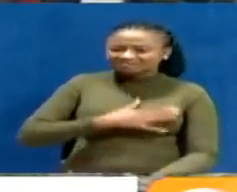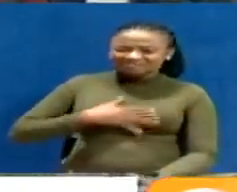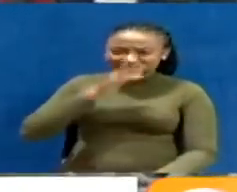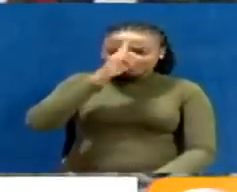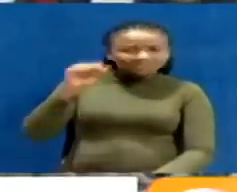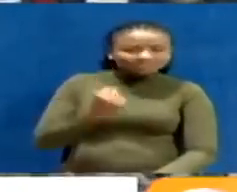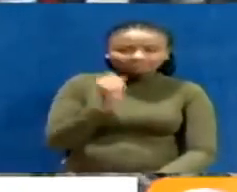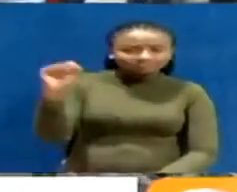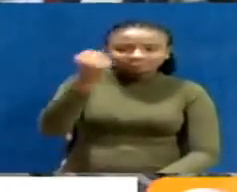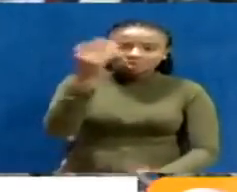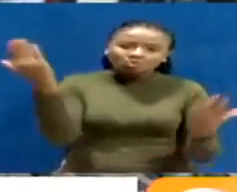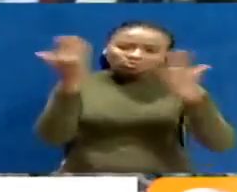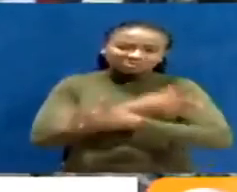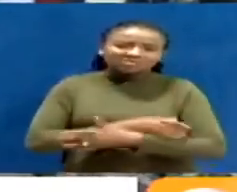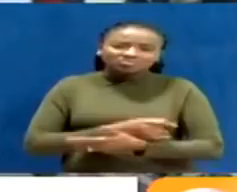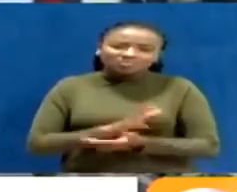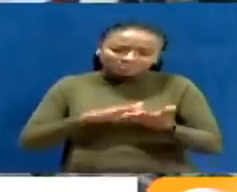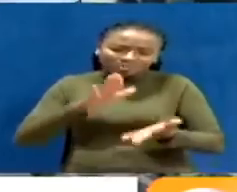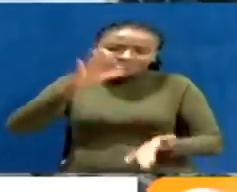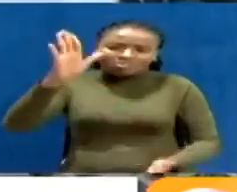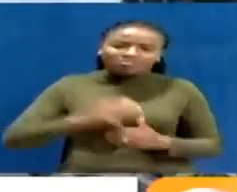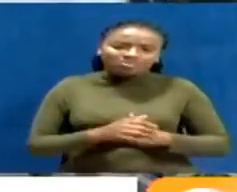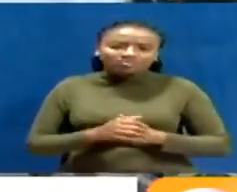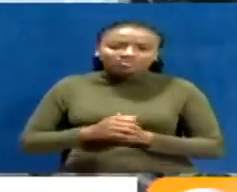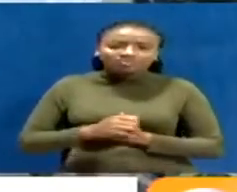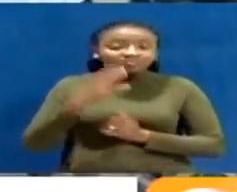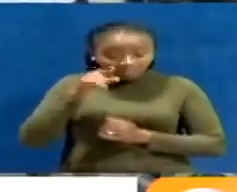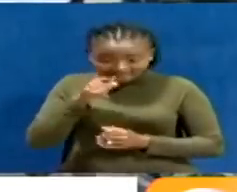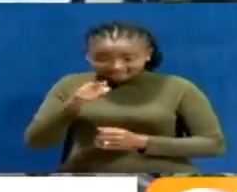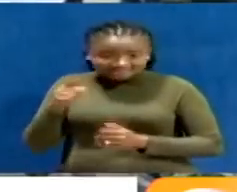night during 10 p.m. to 4 a.m. curfew period. They